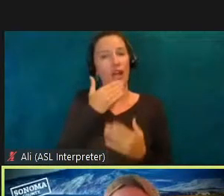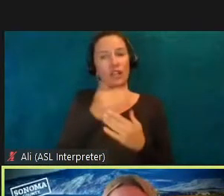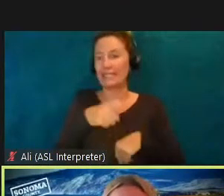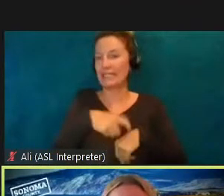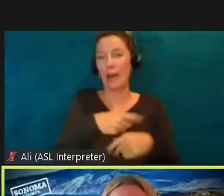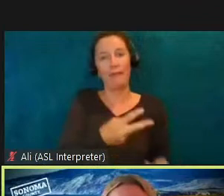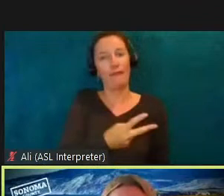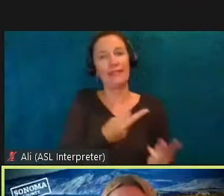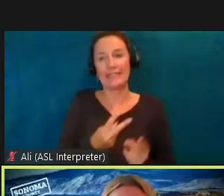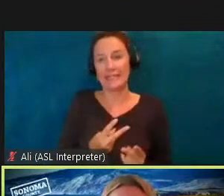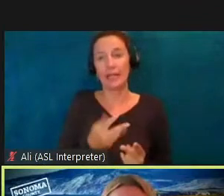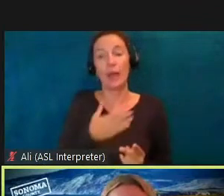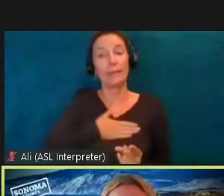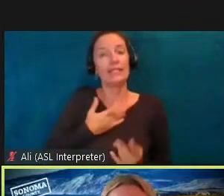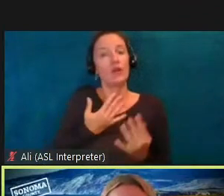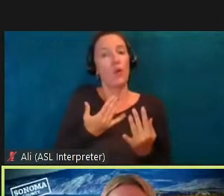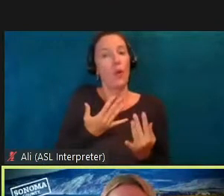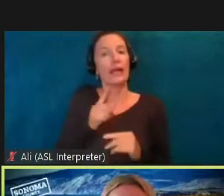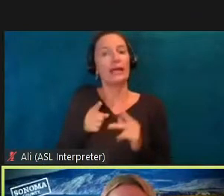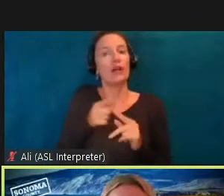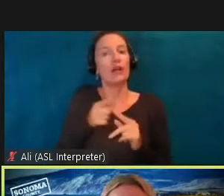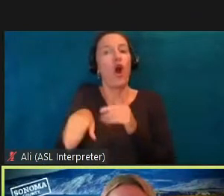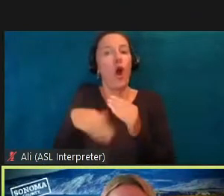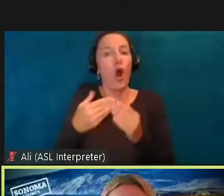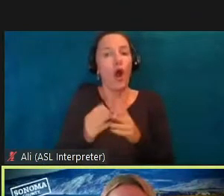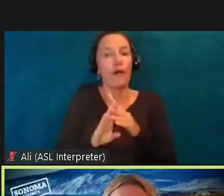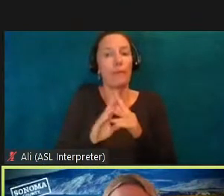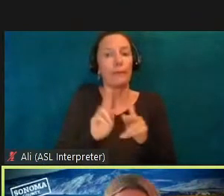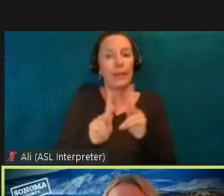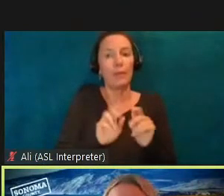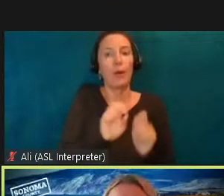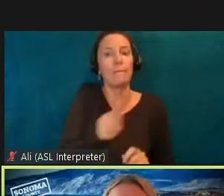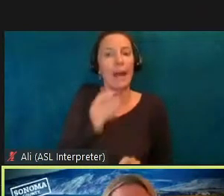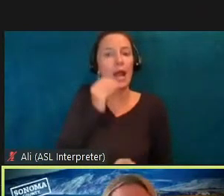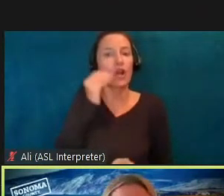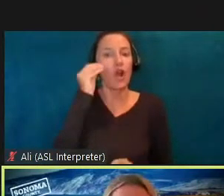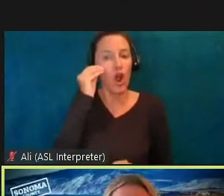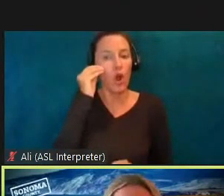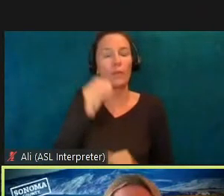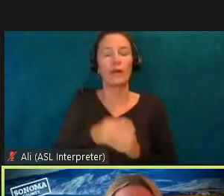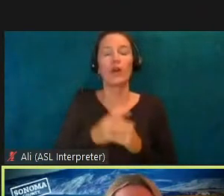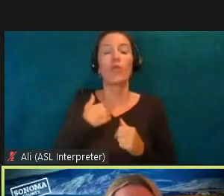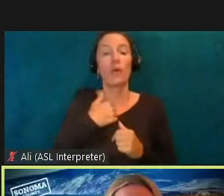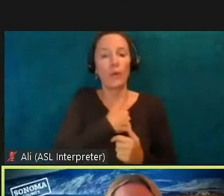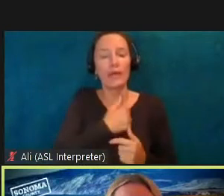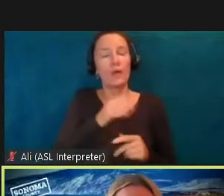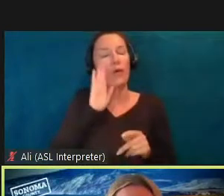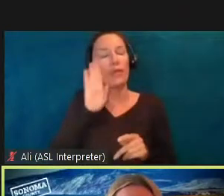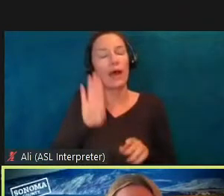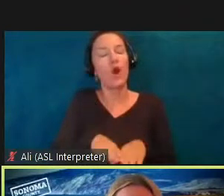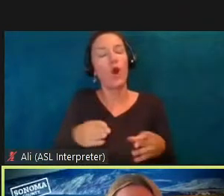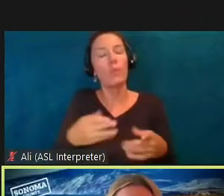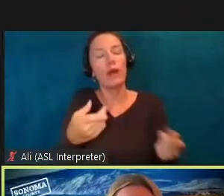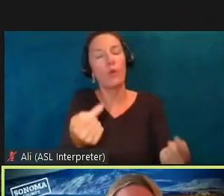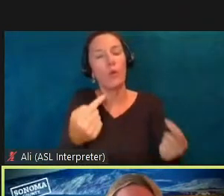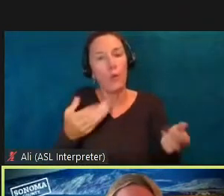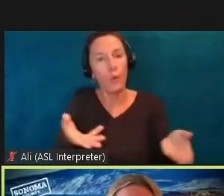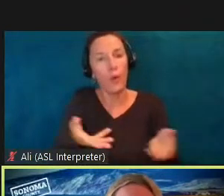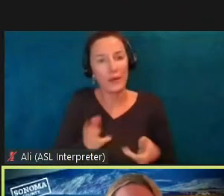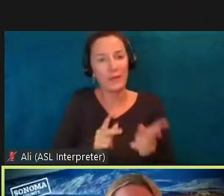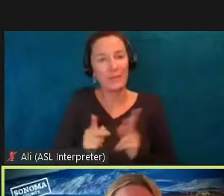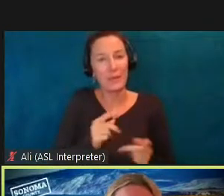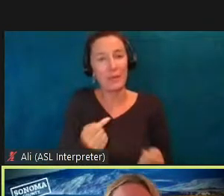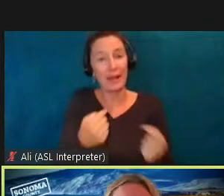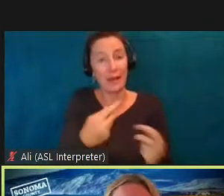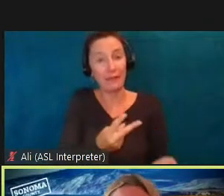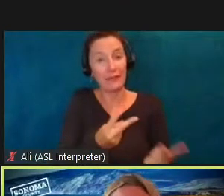wait until all of the mandatory evacuation orders are lifted. We will welcome you with open arms then, and I know that our small businesses will appreciate